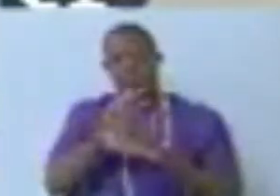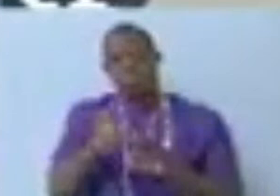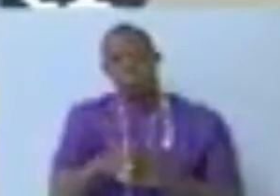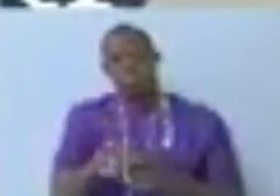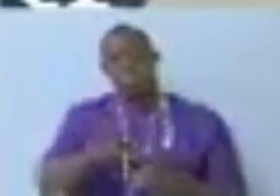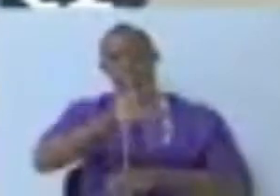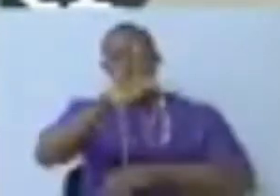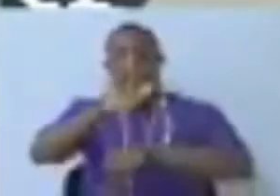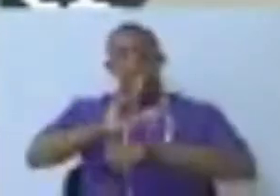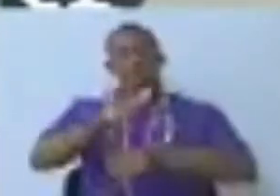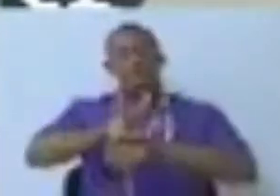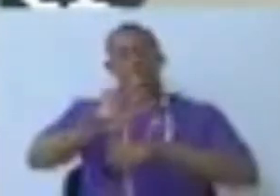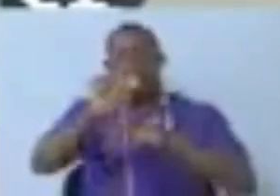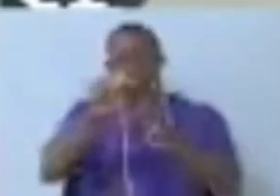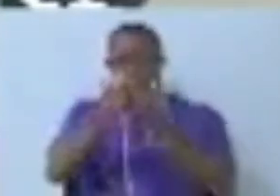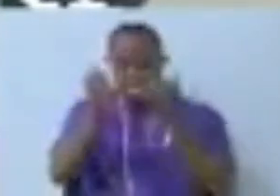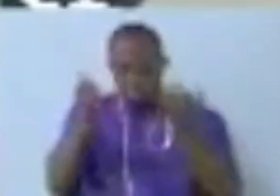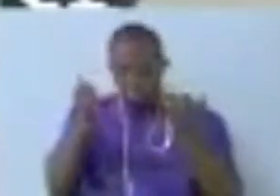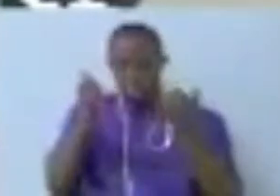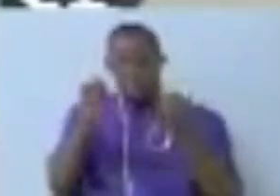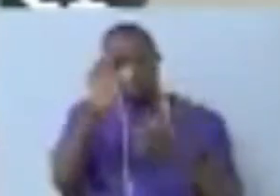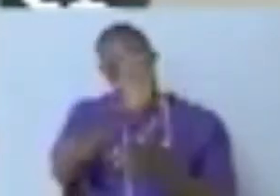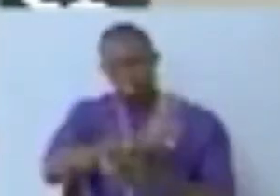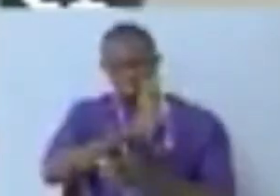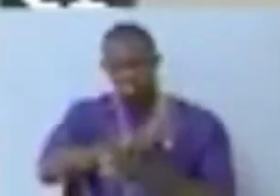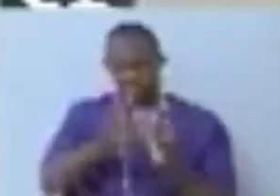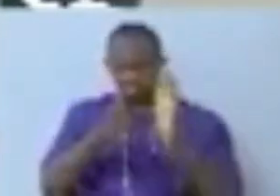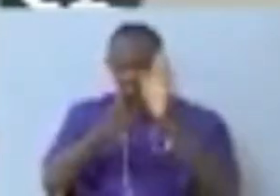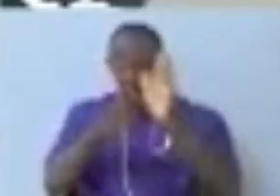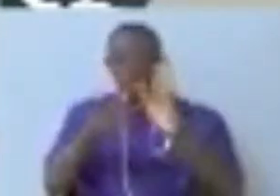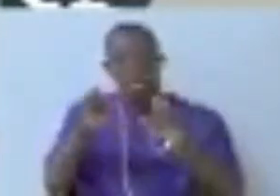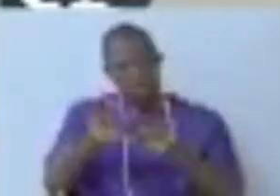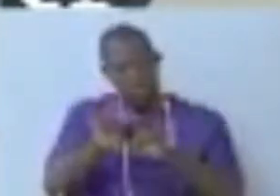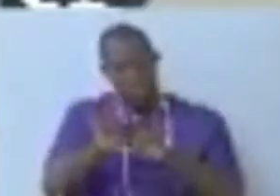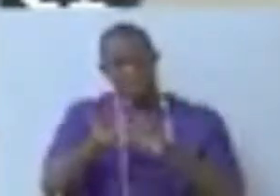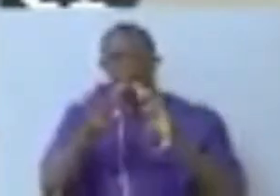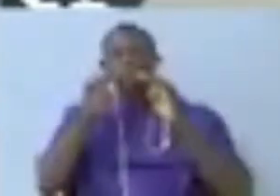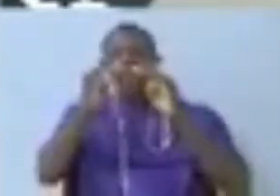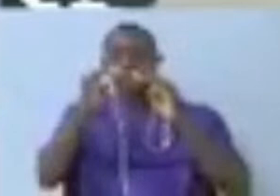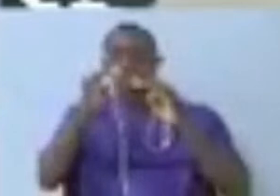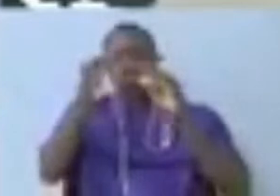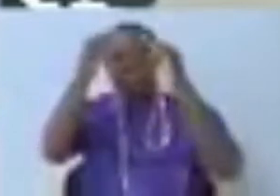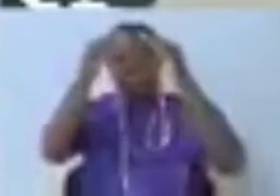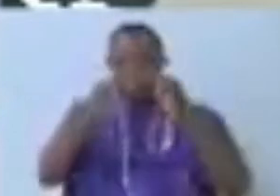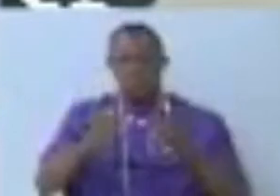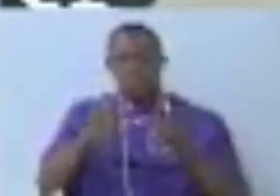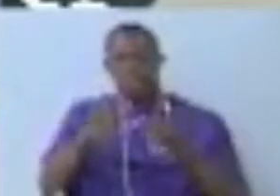The local newspaper also attribute the same press statement to your office.